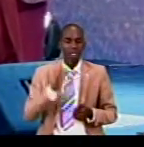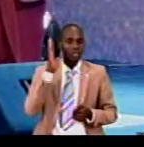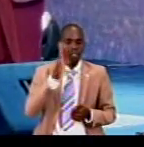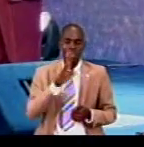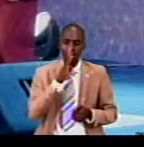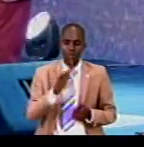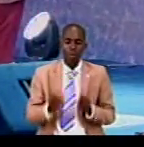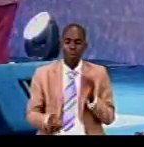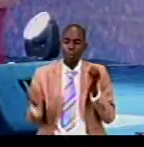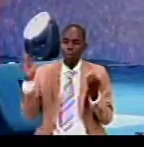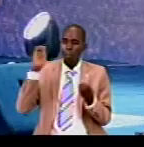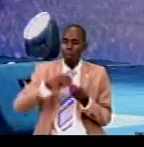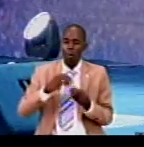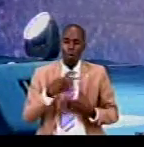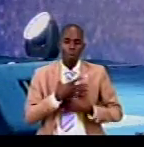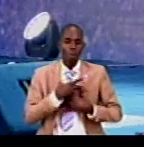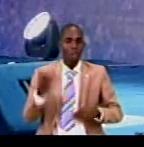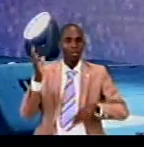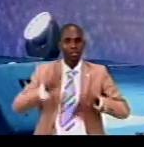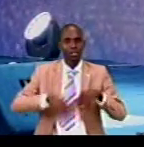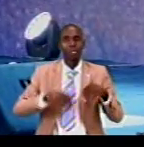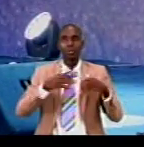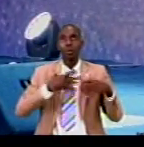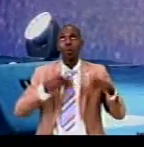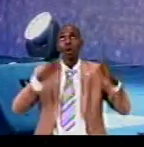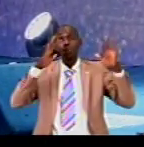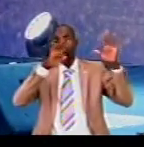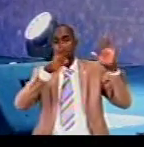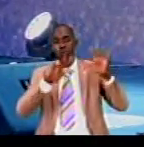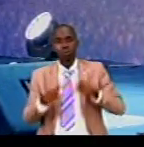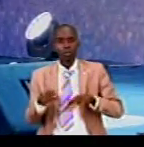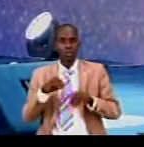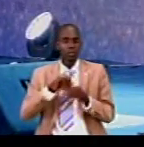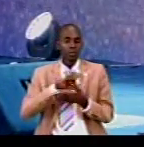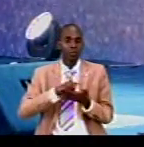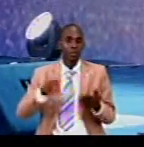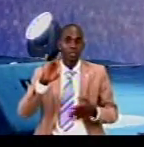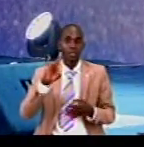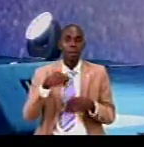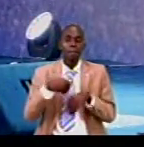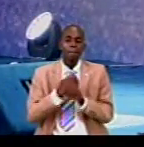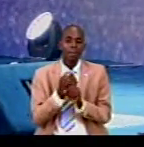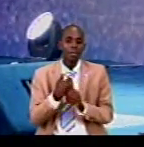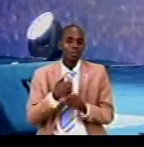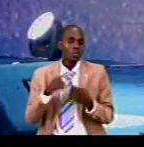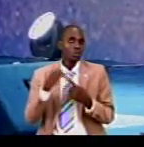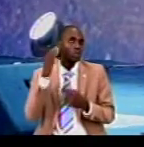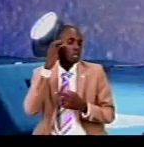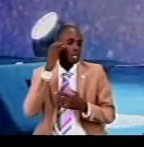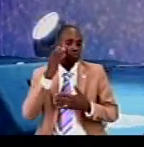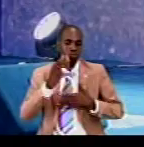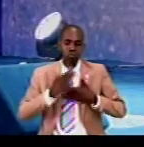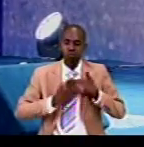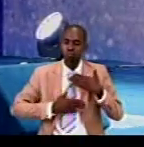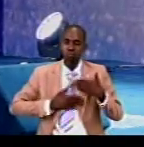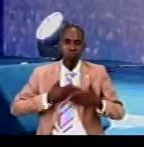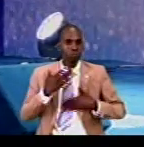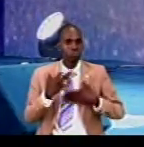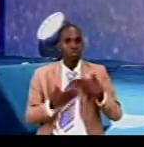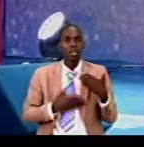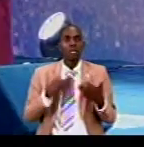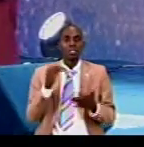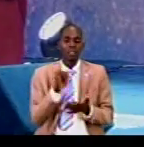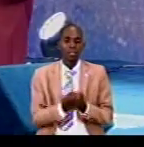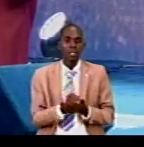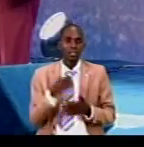joy and gladness, that the bones which thou hast broken may rejoice. Then in